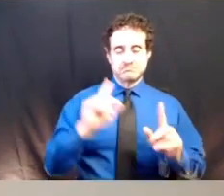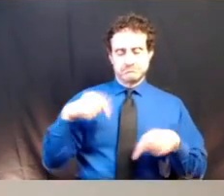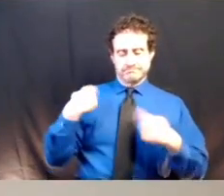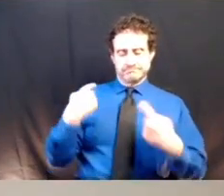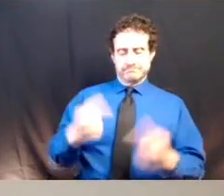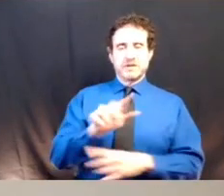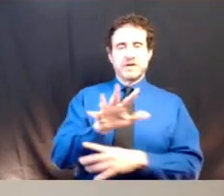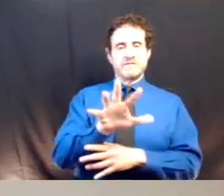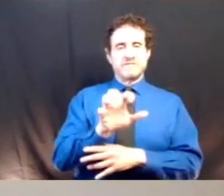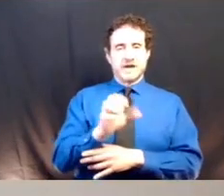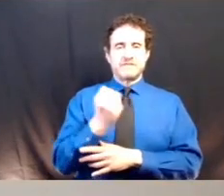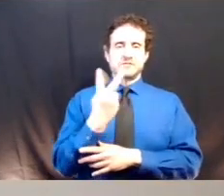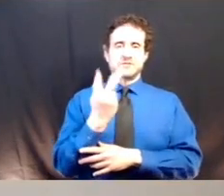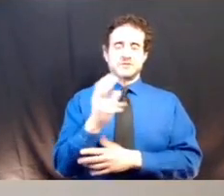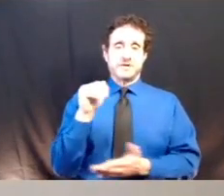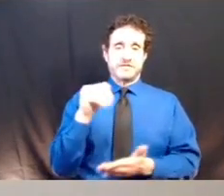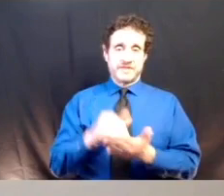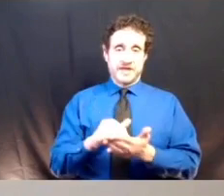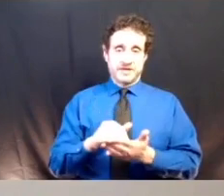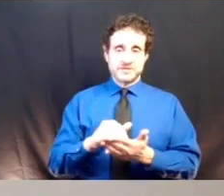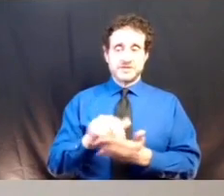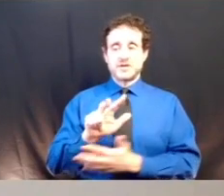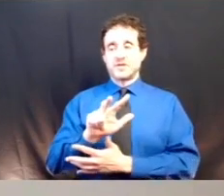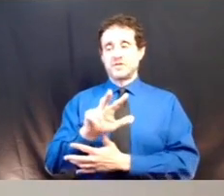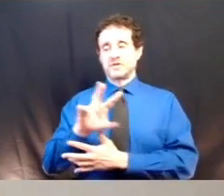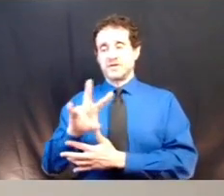512,037 tests have been performed.